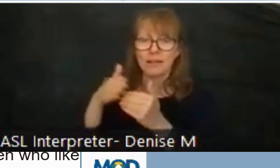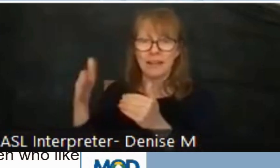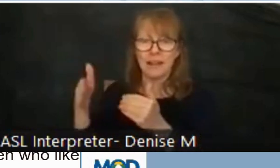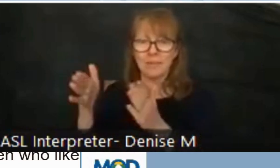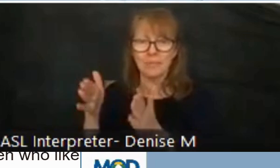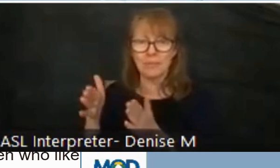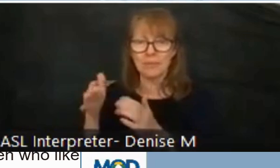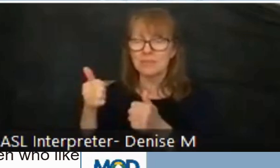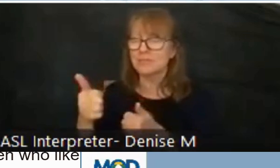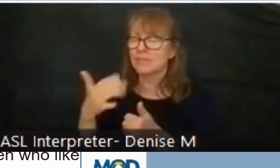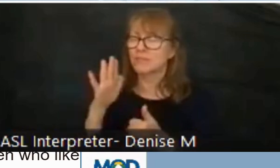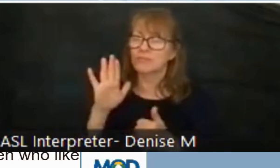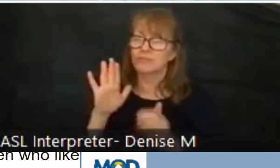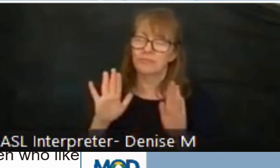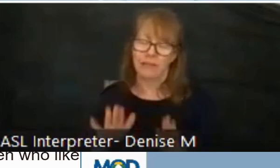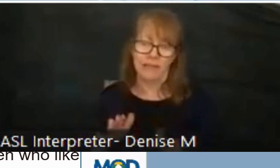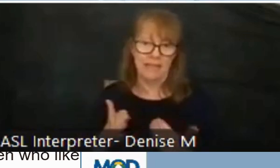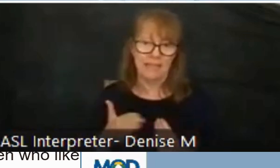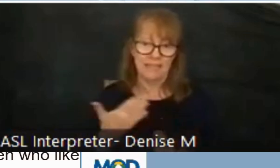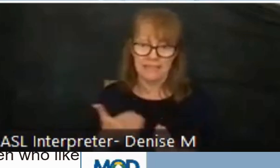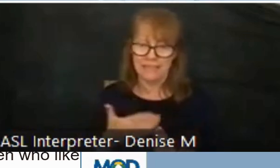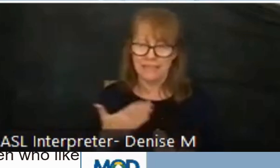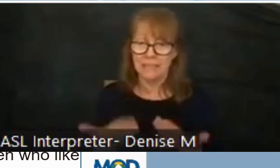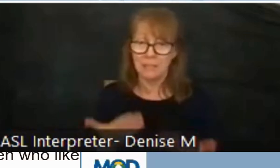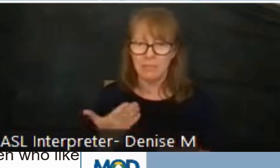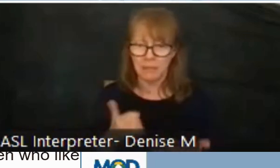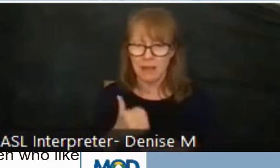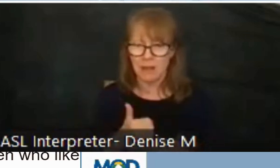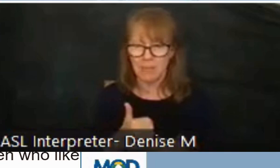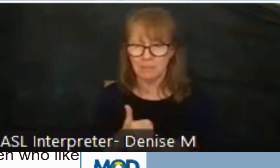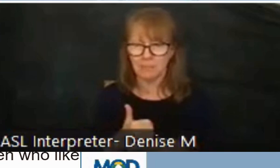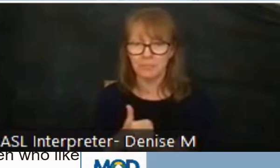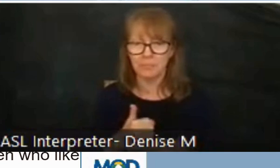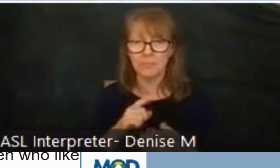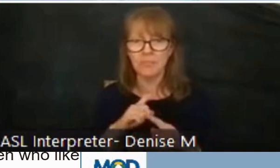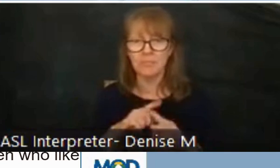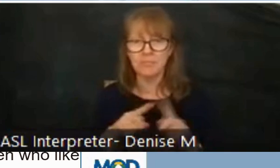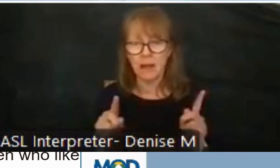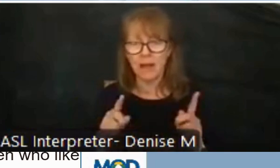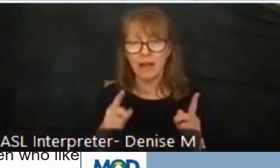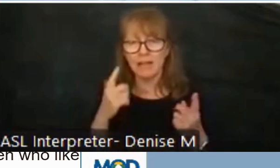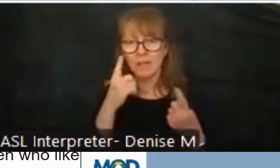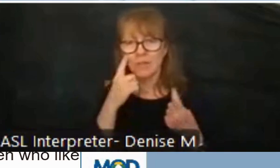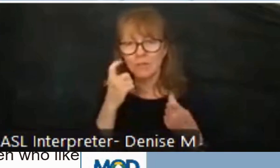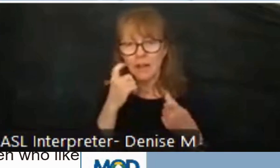help, but it's unlikely to eliminate noises like the crying baby.